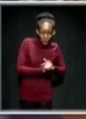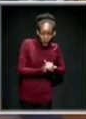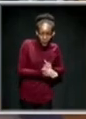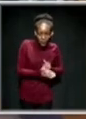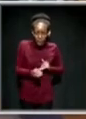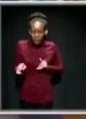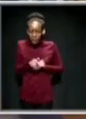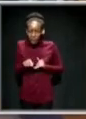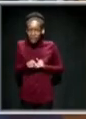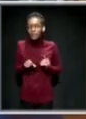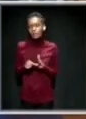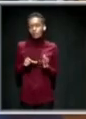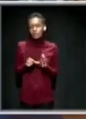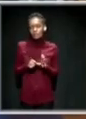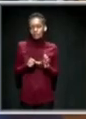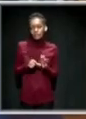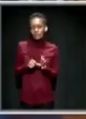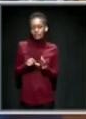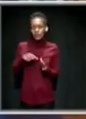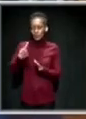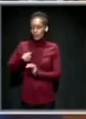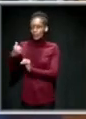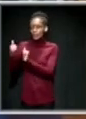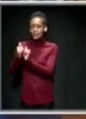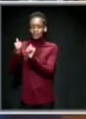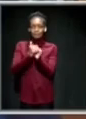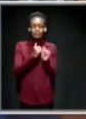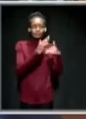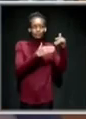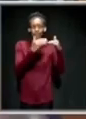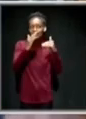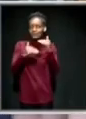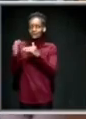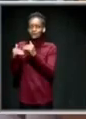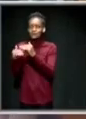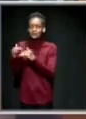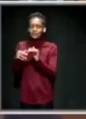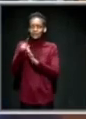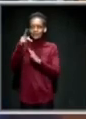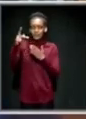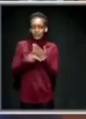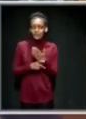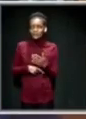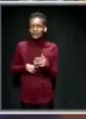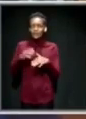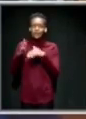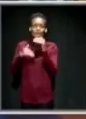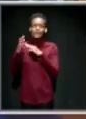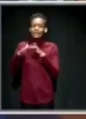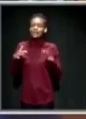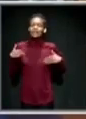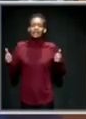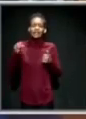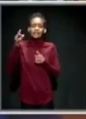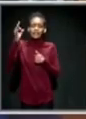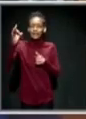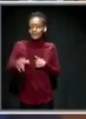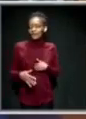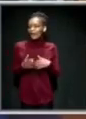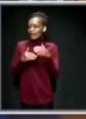are partners in this building project, building a healthy future, building a prosperous future,